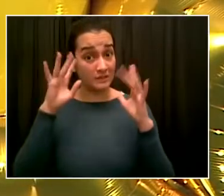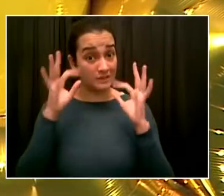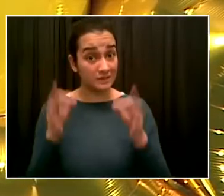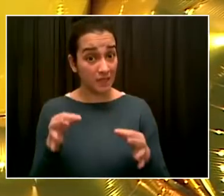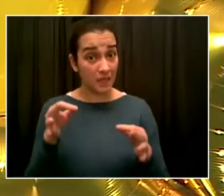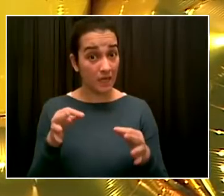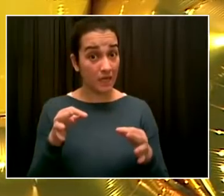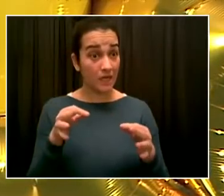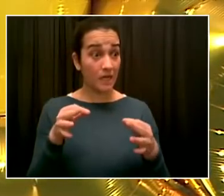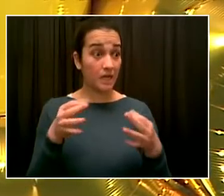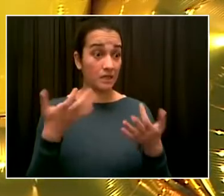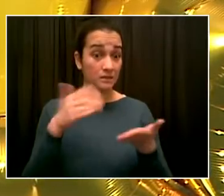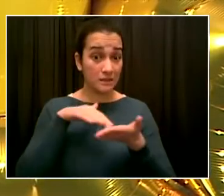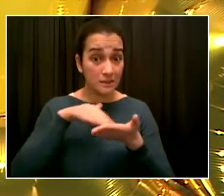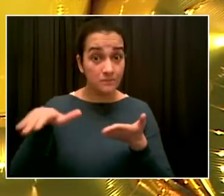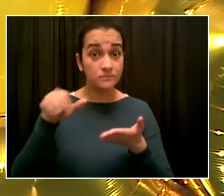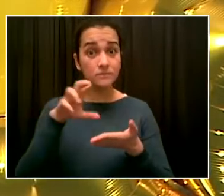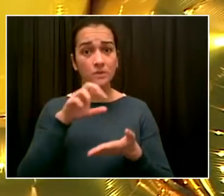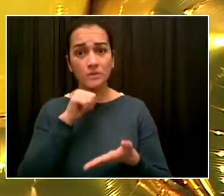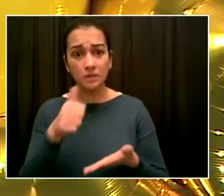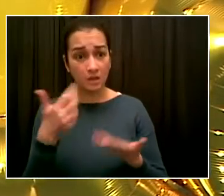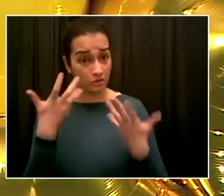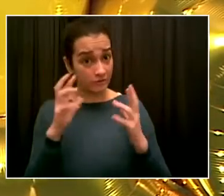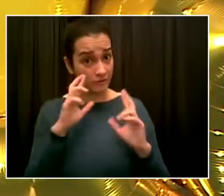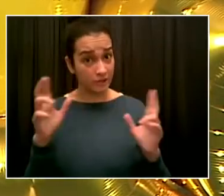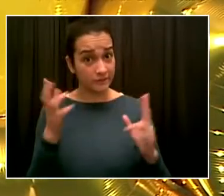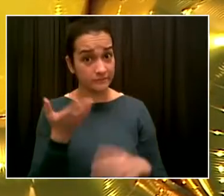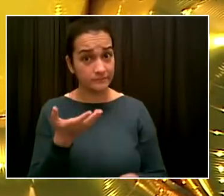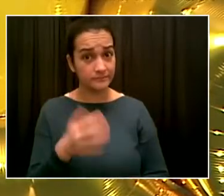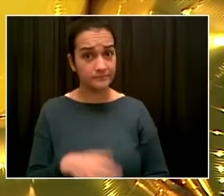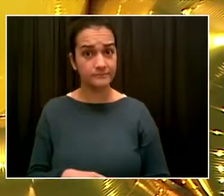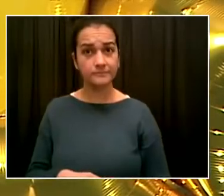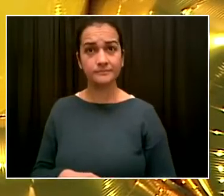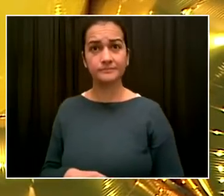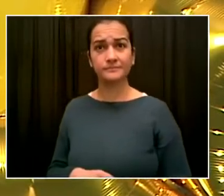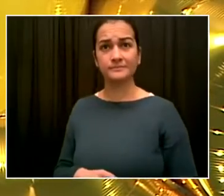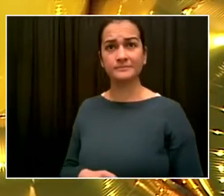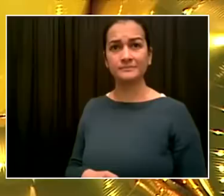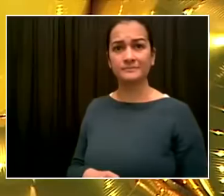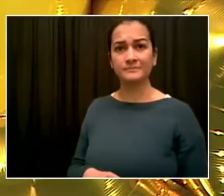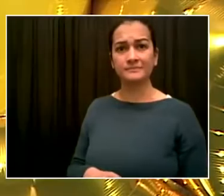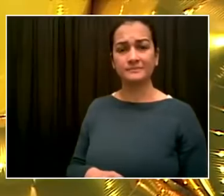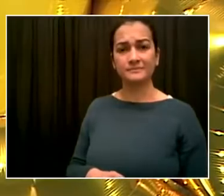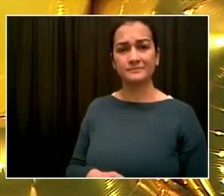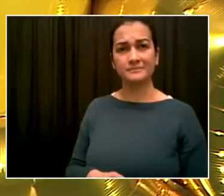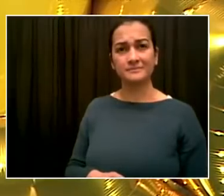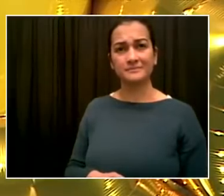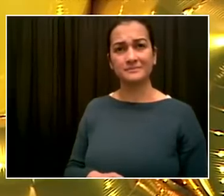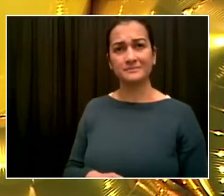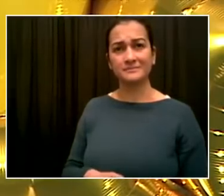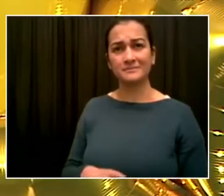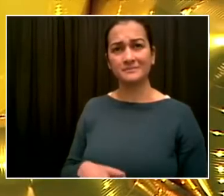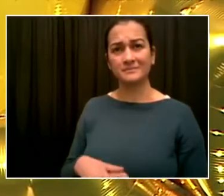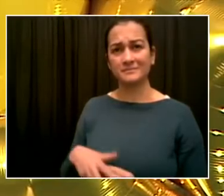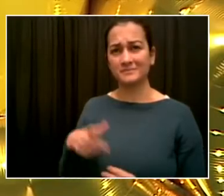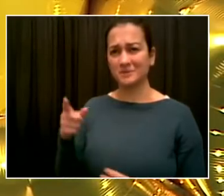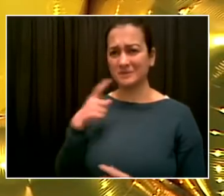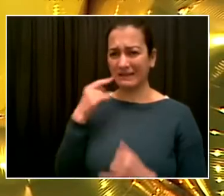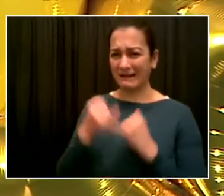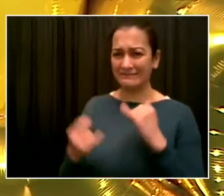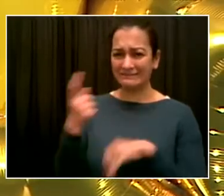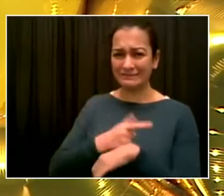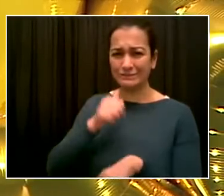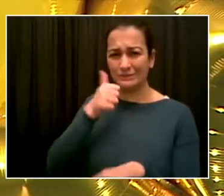sure what you're referring to in terms of the deadline. There were different ideas at different points, but what became clear is we